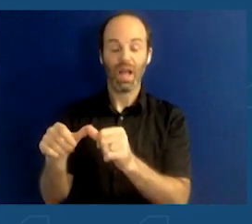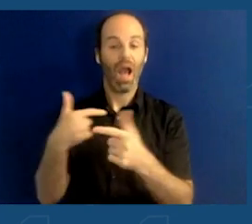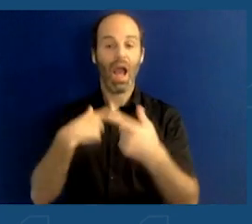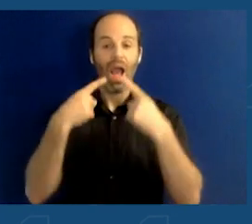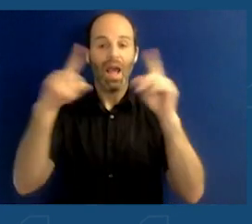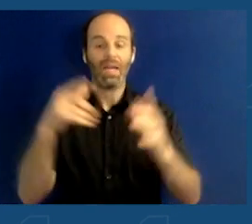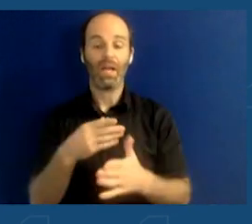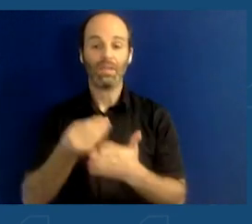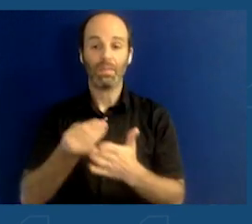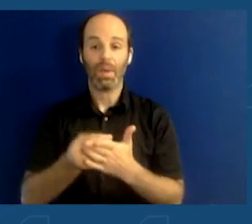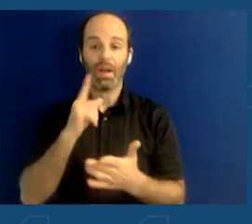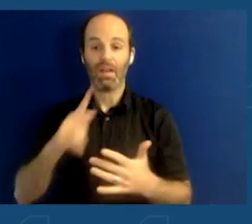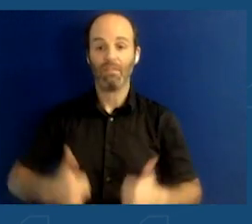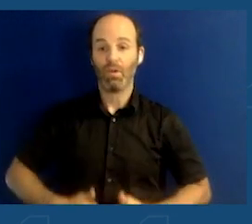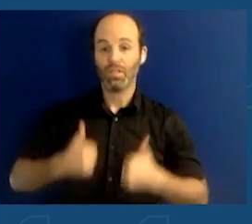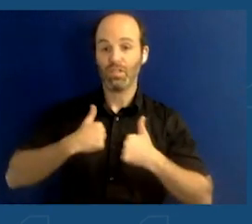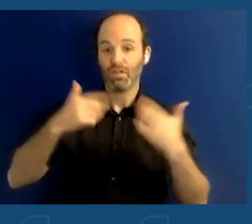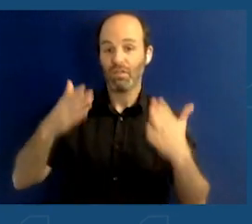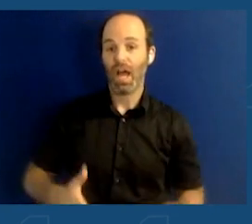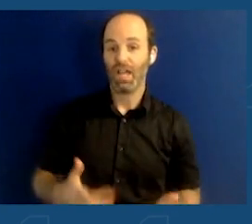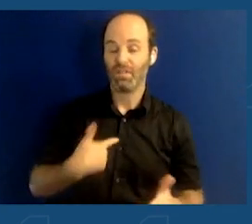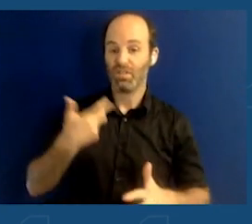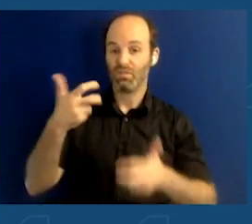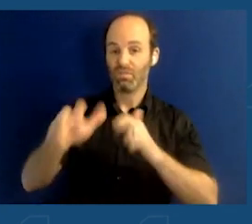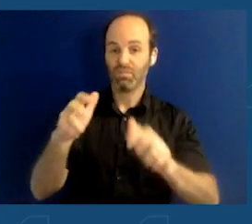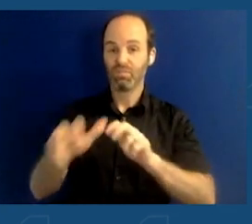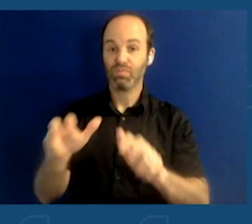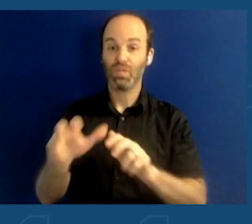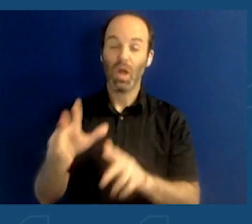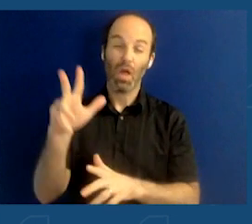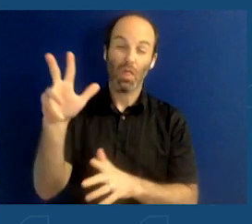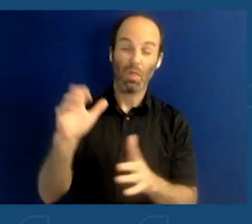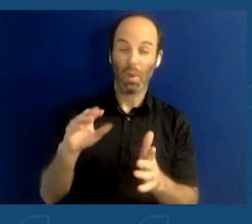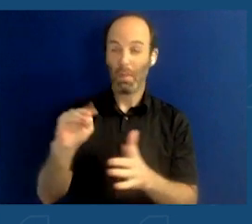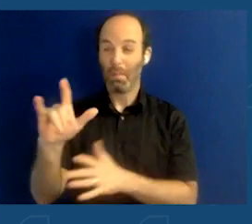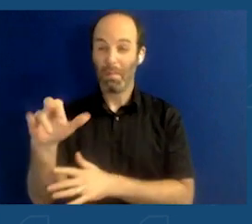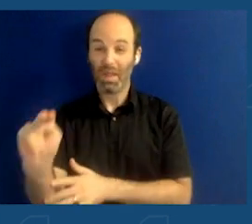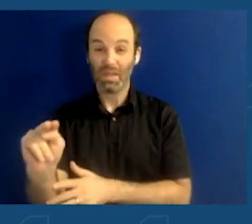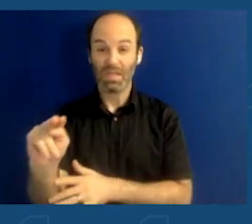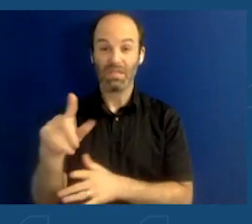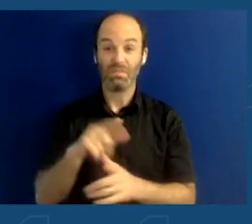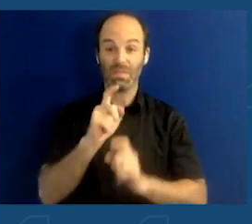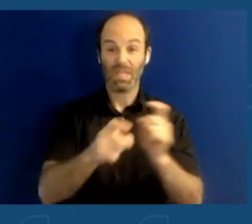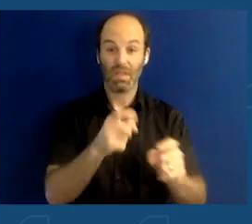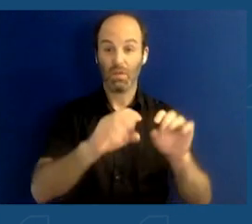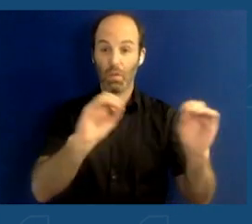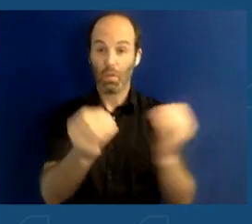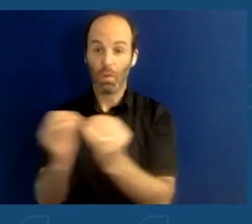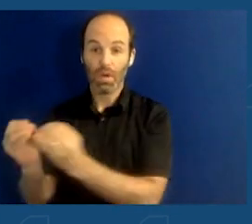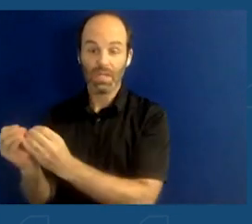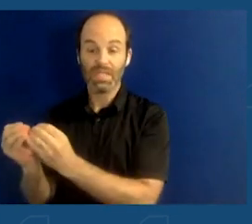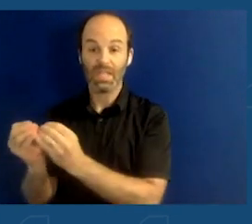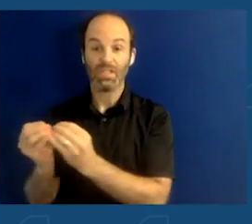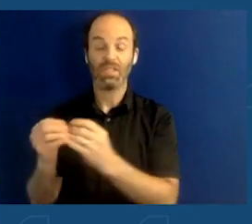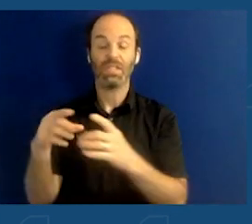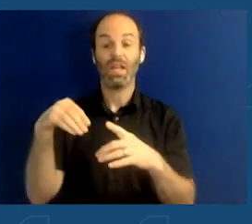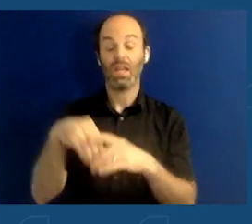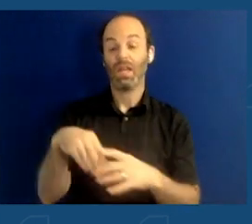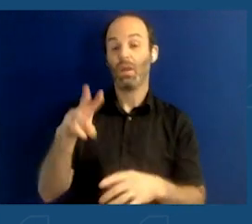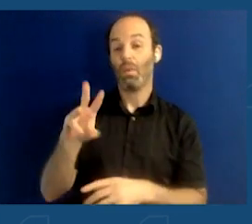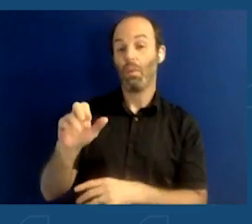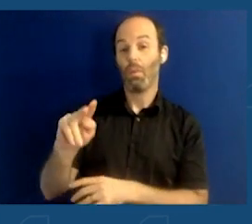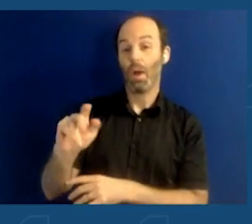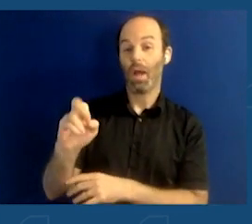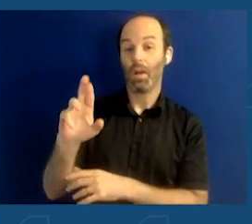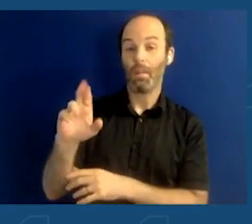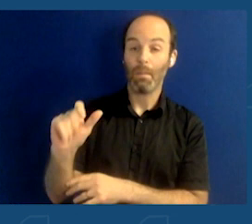for Holocaust survivors, distributed to almost $3 million to be distributed to organizations when I was at the Waive Borough Park. And that's critical